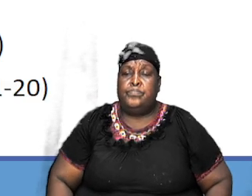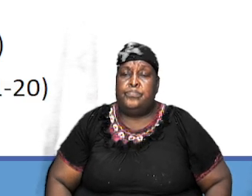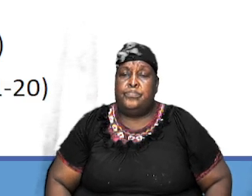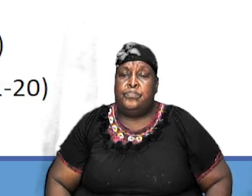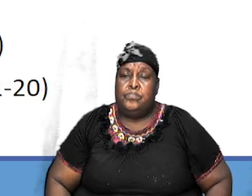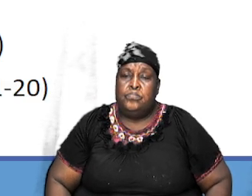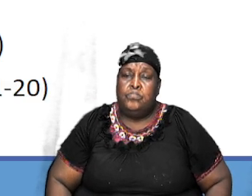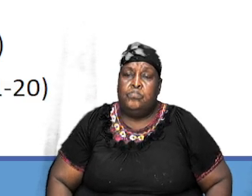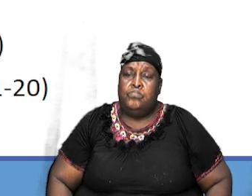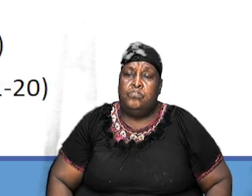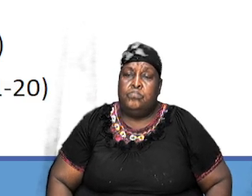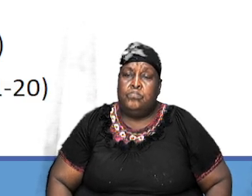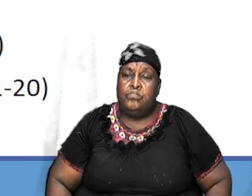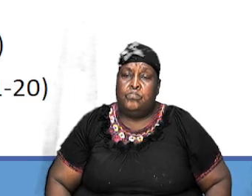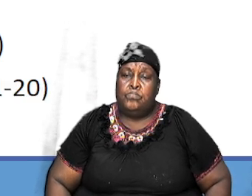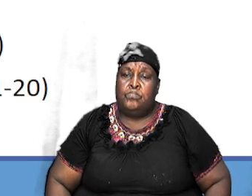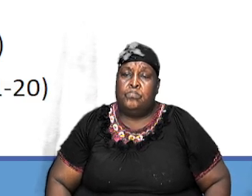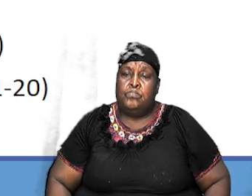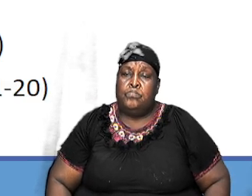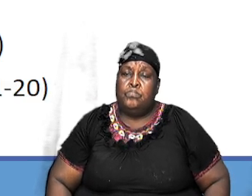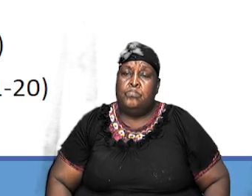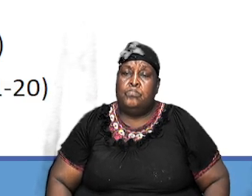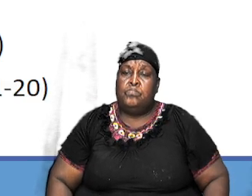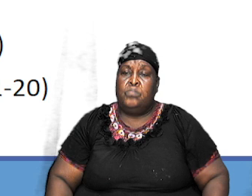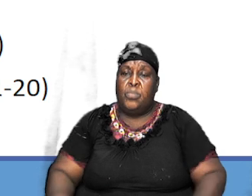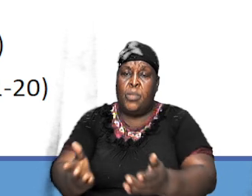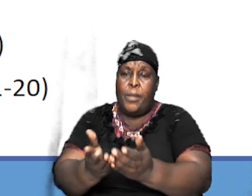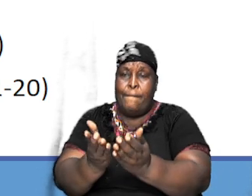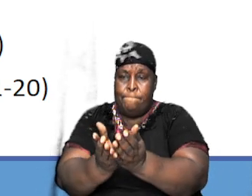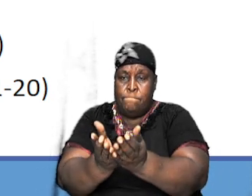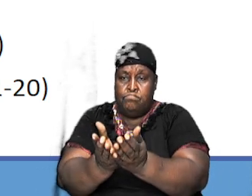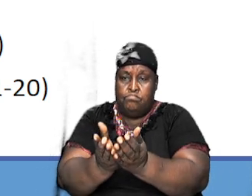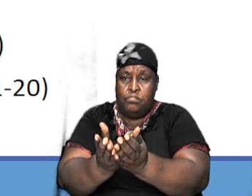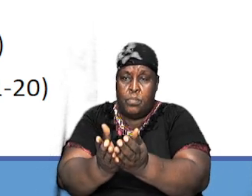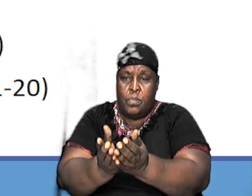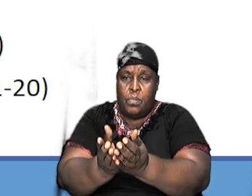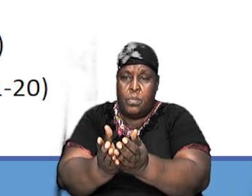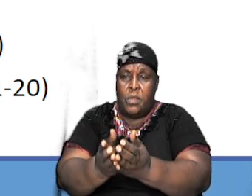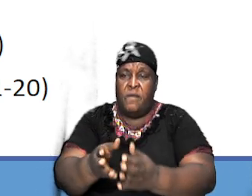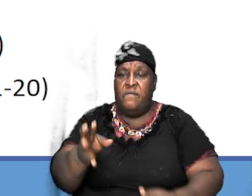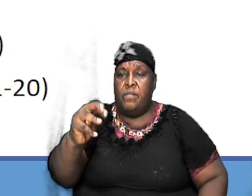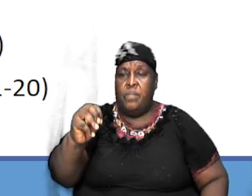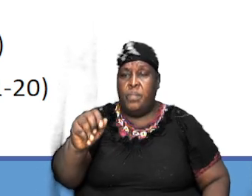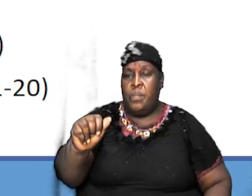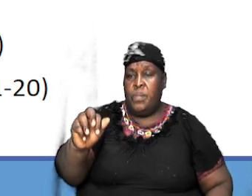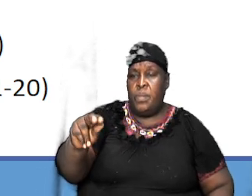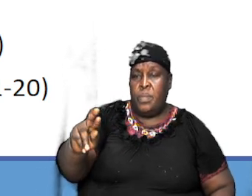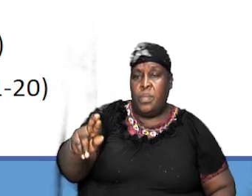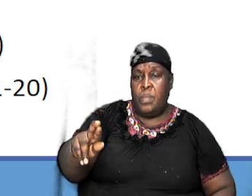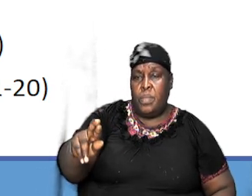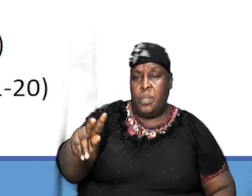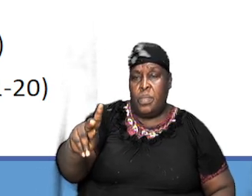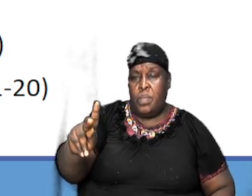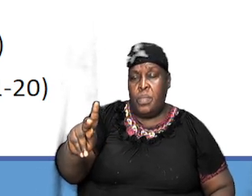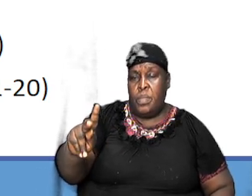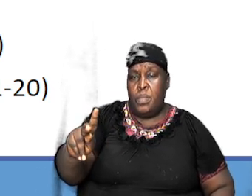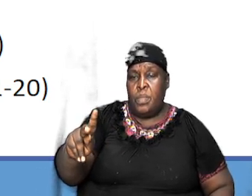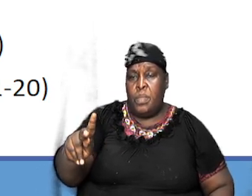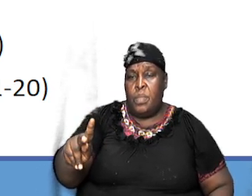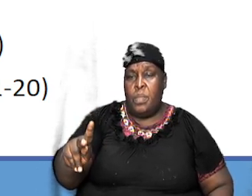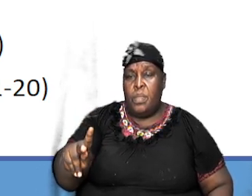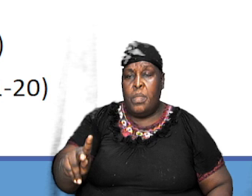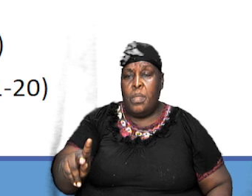So this is a outline of the book of Mark. Start off by doing the arrival of